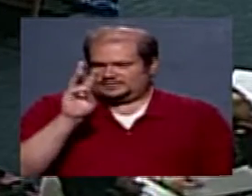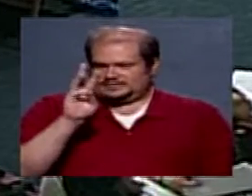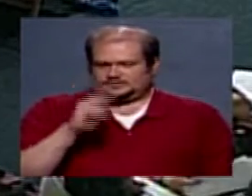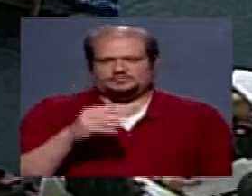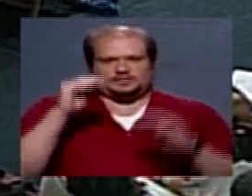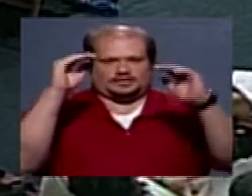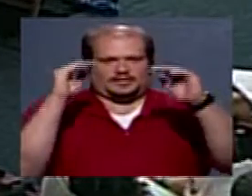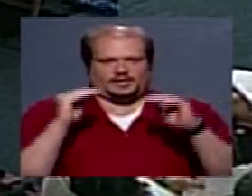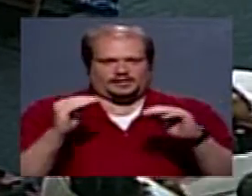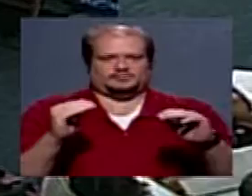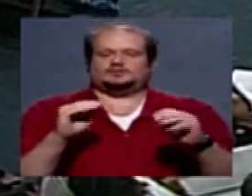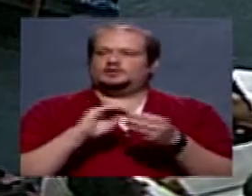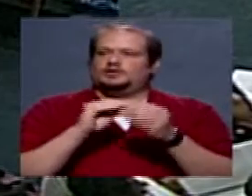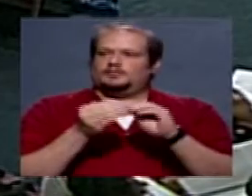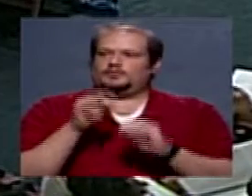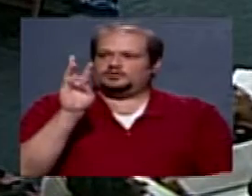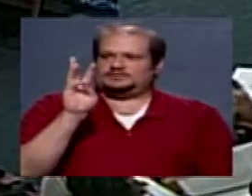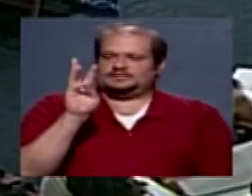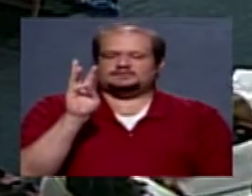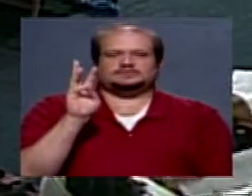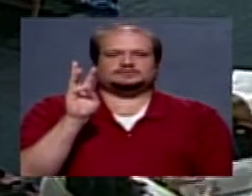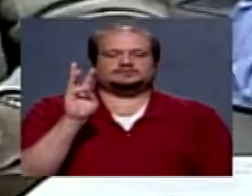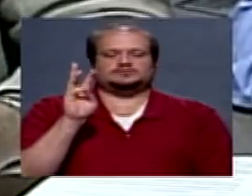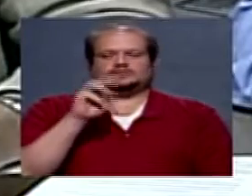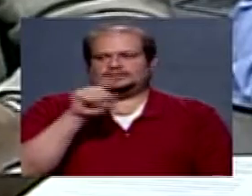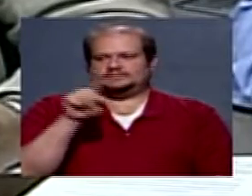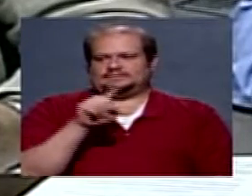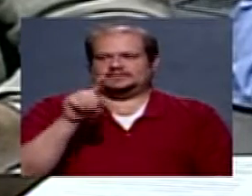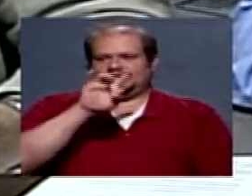Next item is item number 6, file number